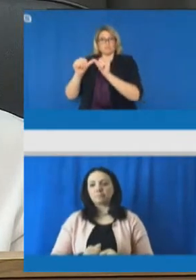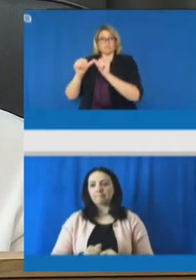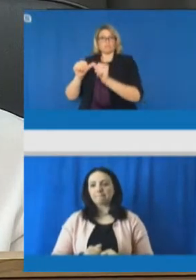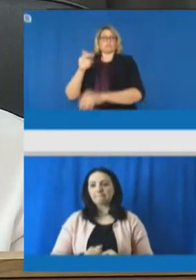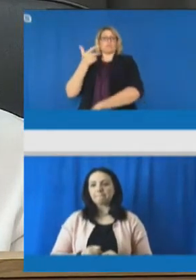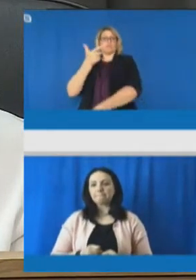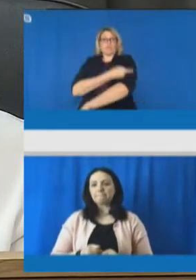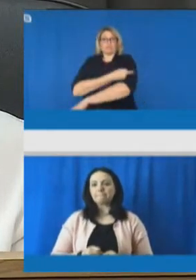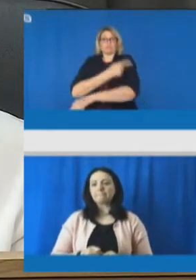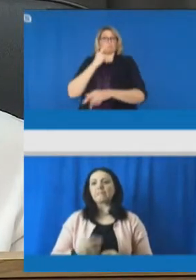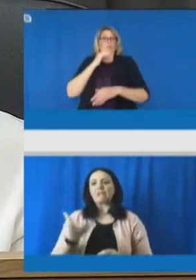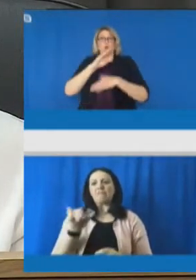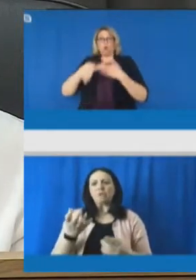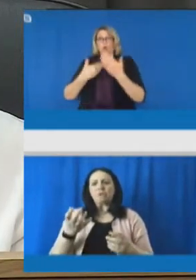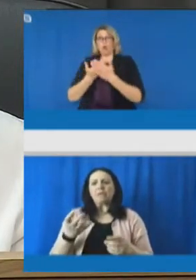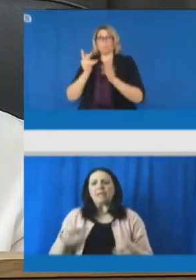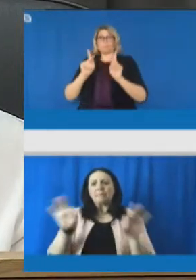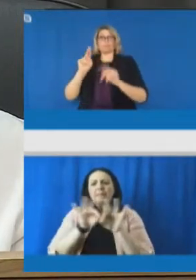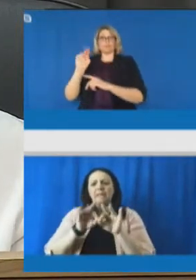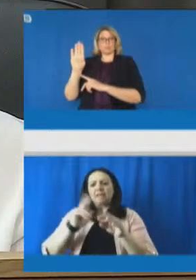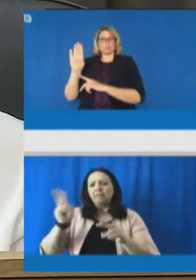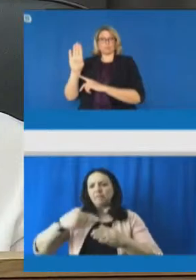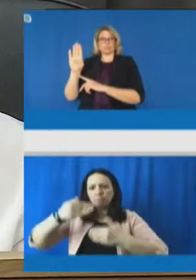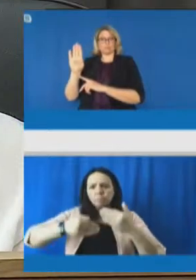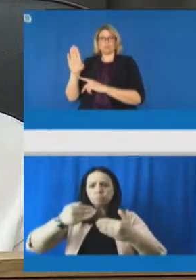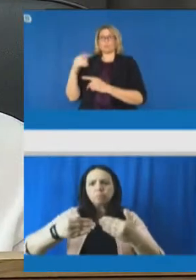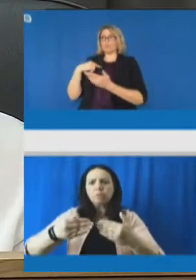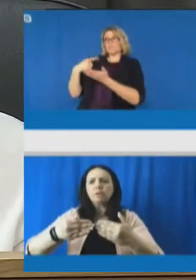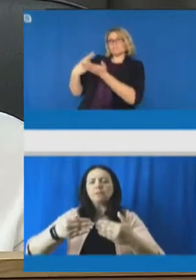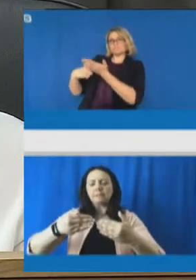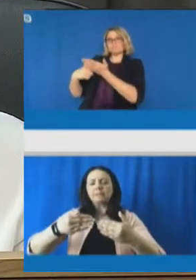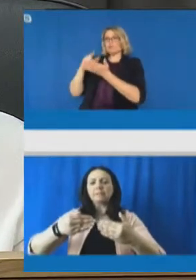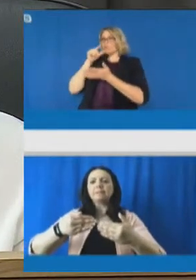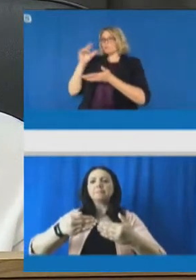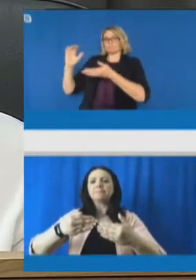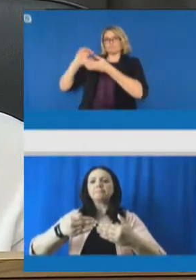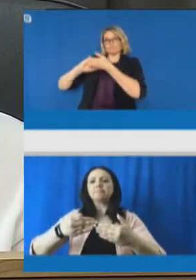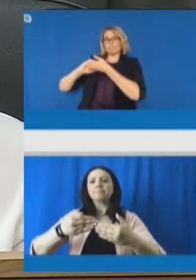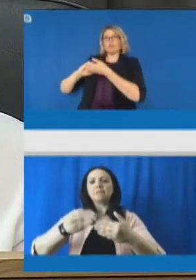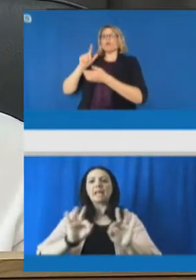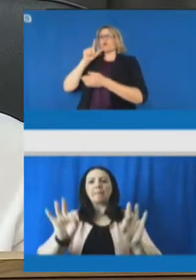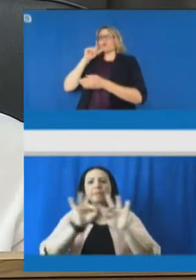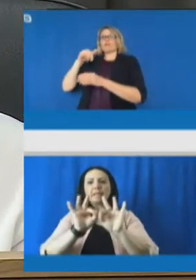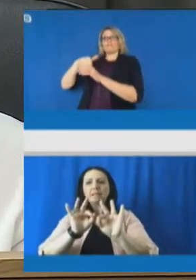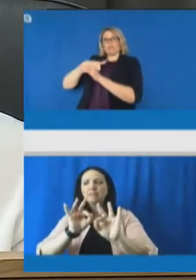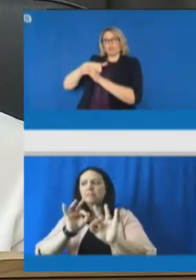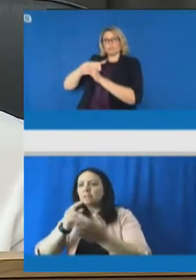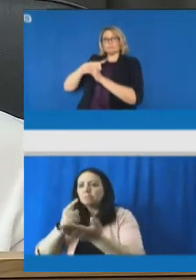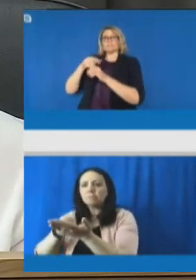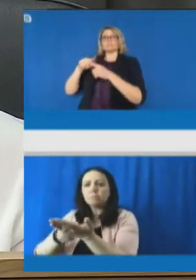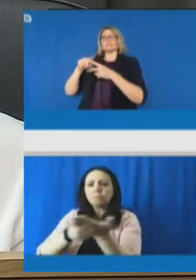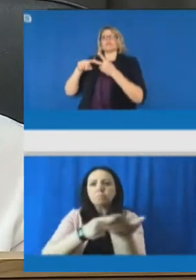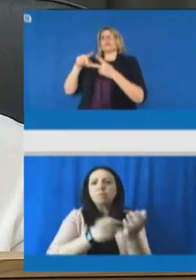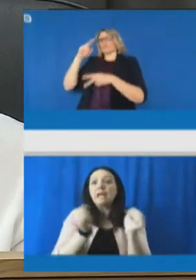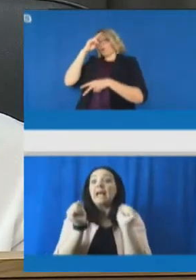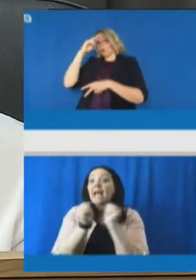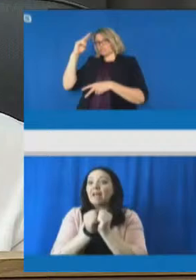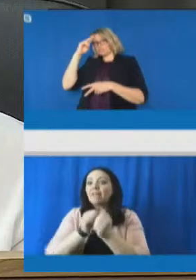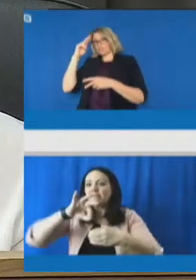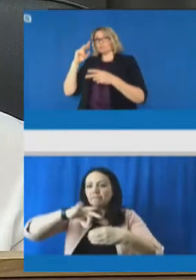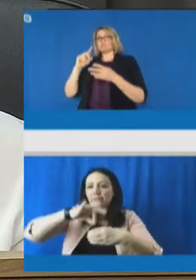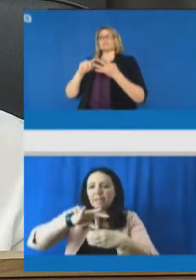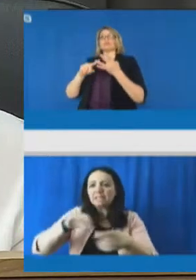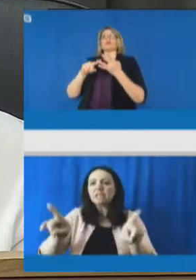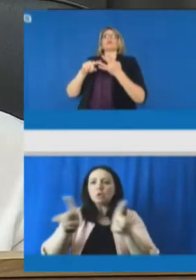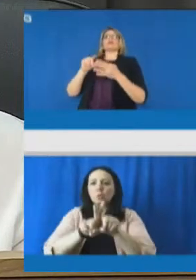individuals 85 years of age and over. Vaccines in community pharmacies will be appointment-based,